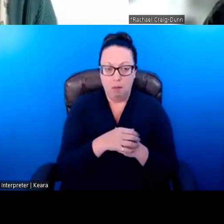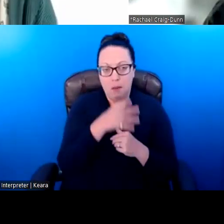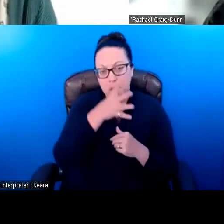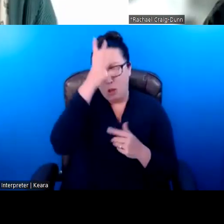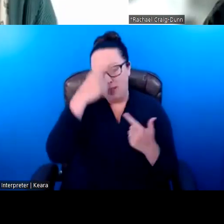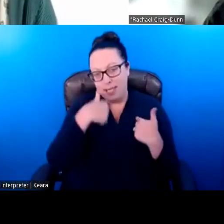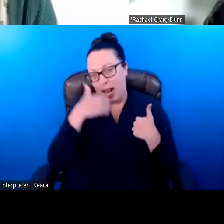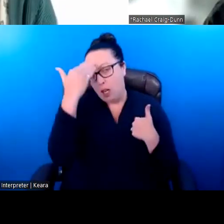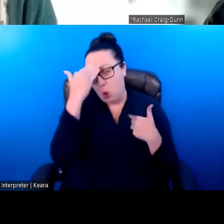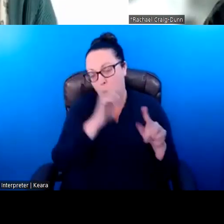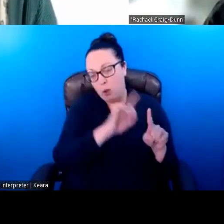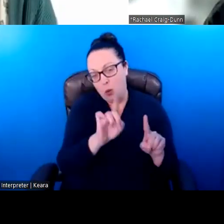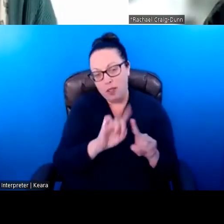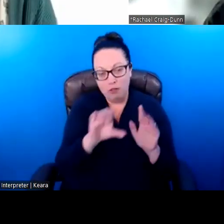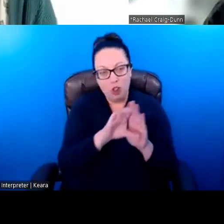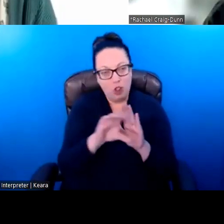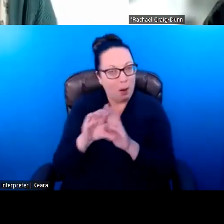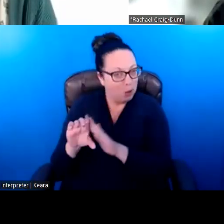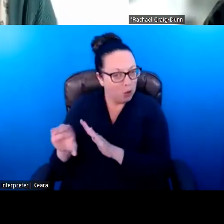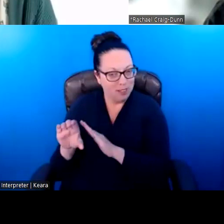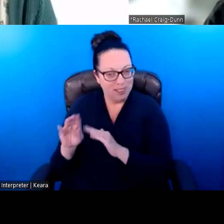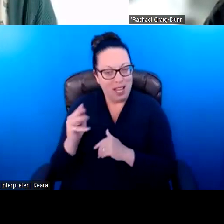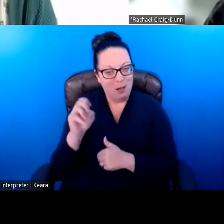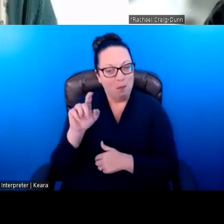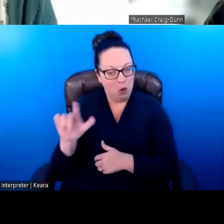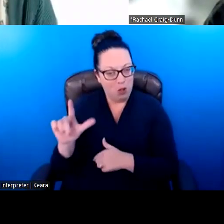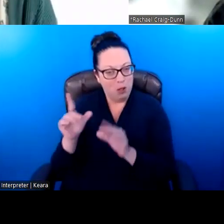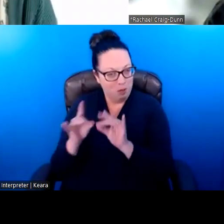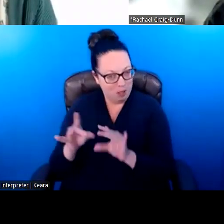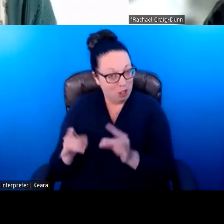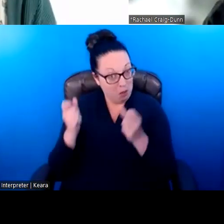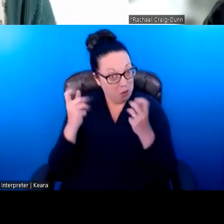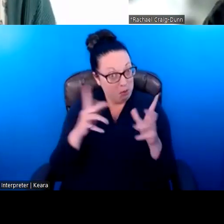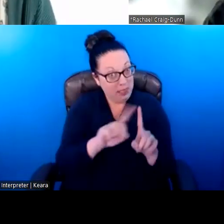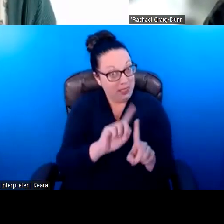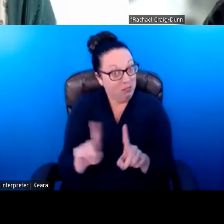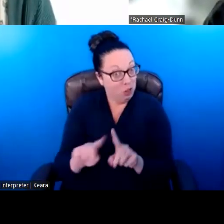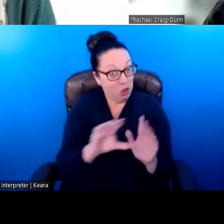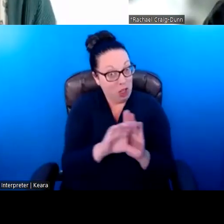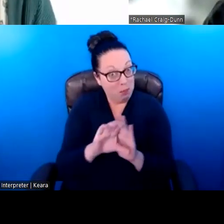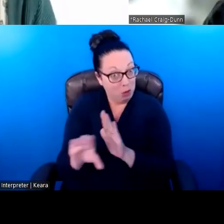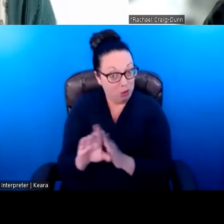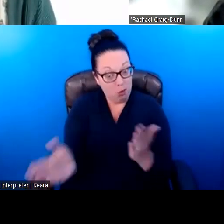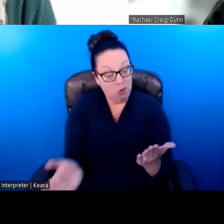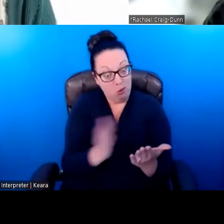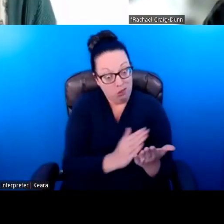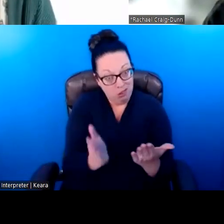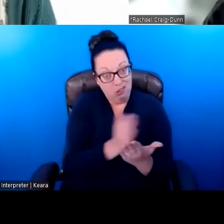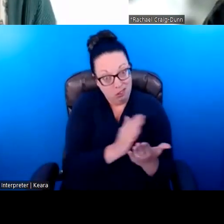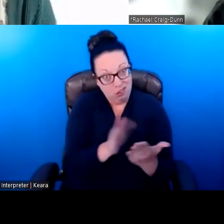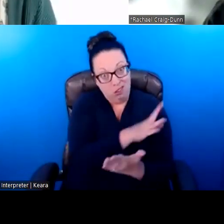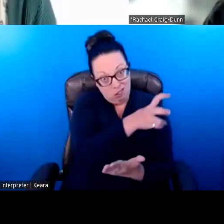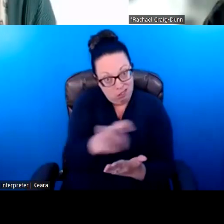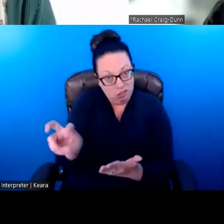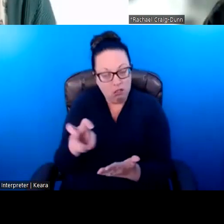you know, different chapters. We're always talking about different chapters, lots of different chapters. And so as they're going through the different chapters, helping empower